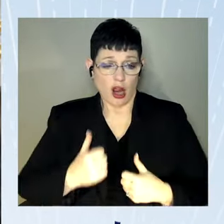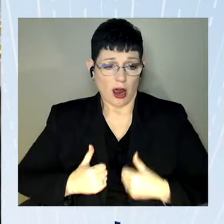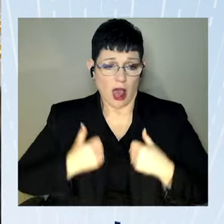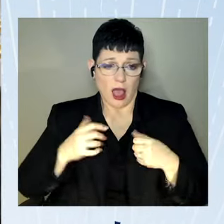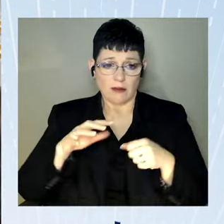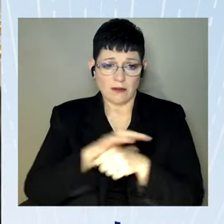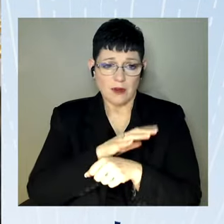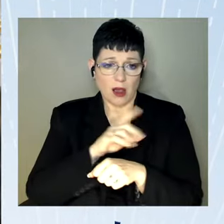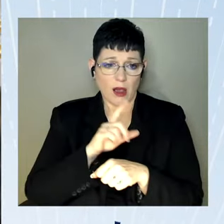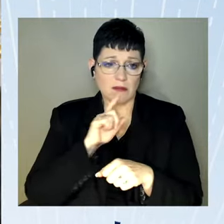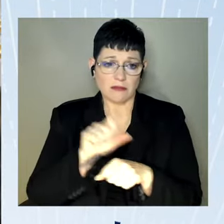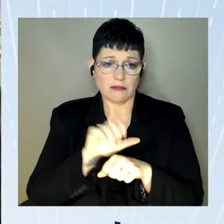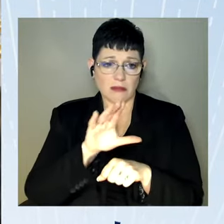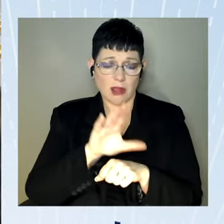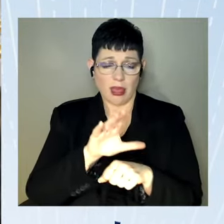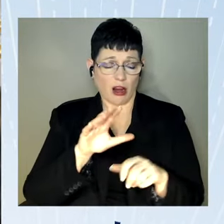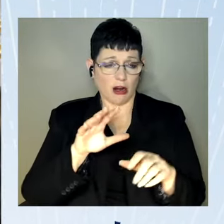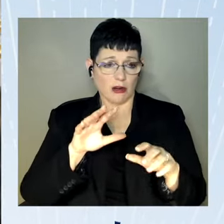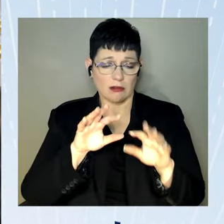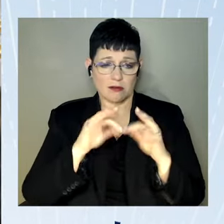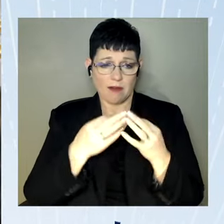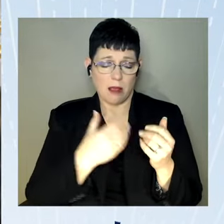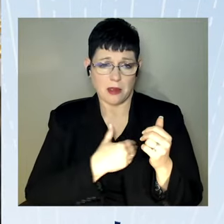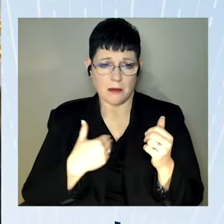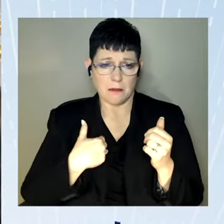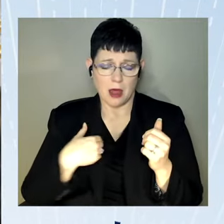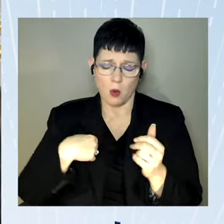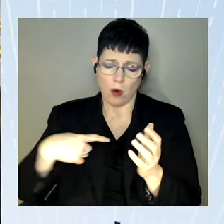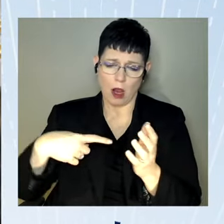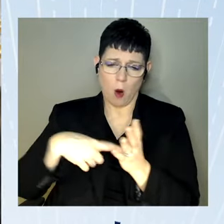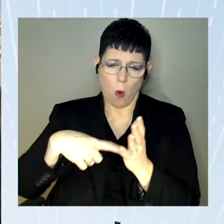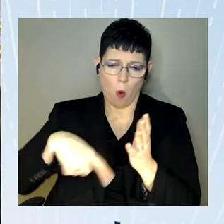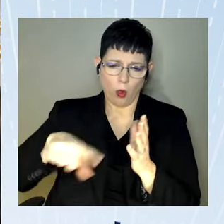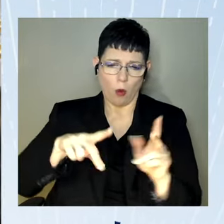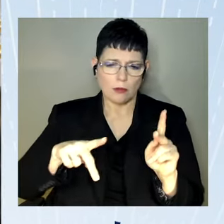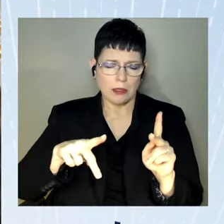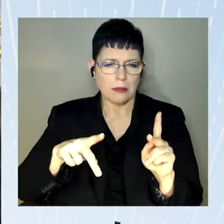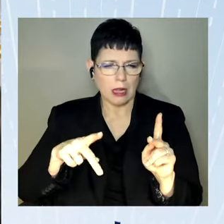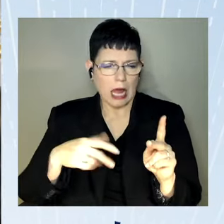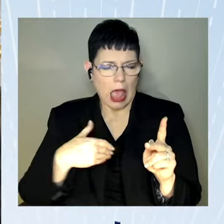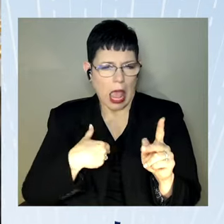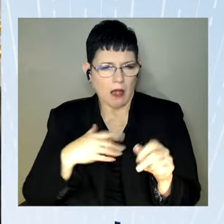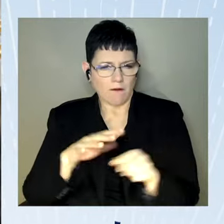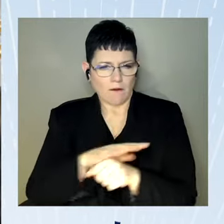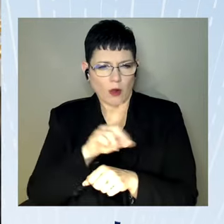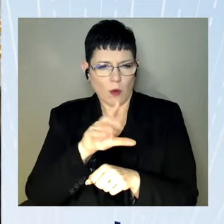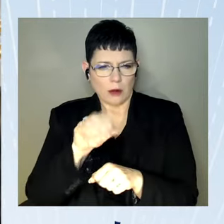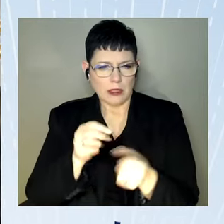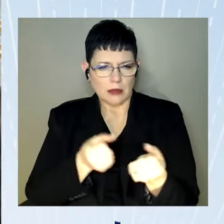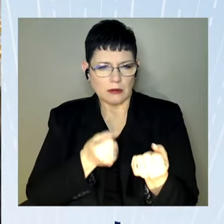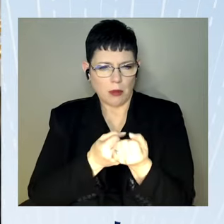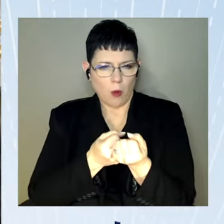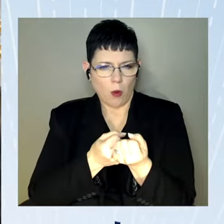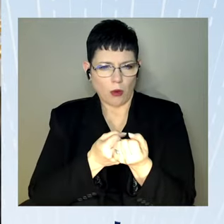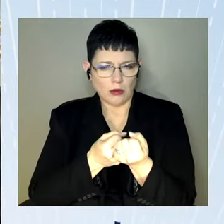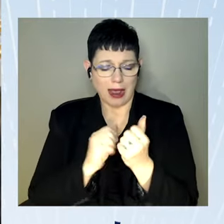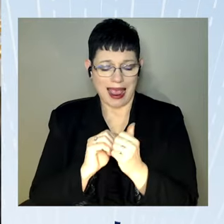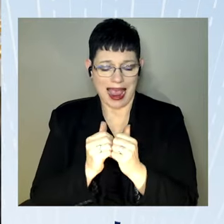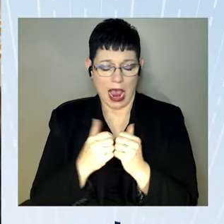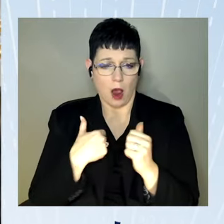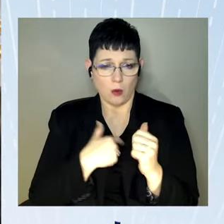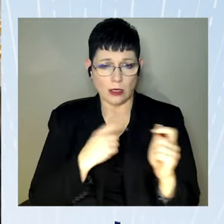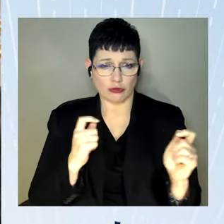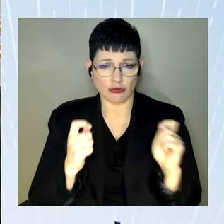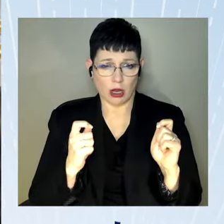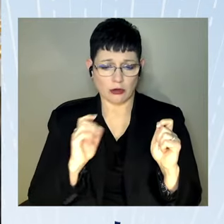of their disabled counterparts. We owe it to them to ensure they feel supported by our government as well. By adjusting our current ramifications,